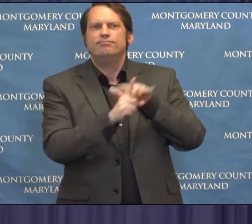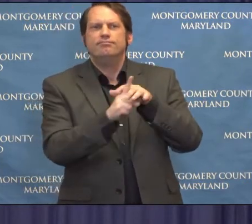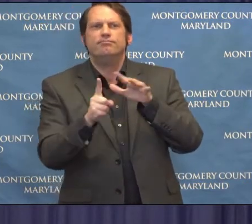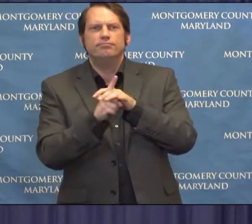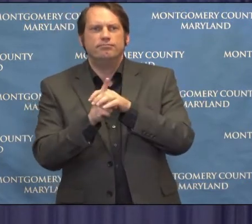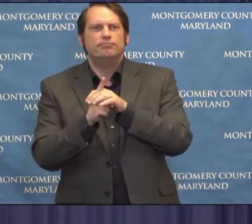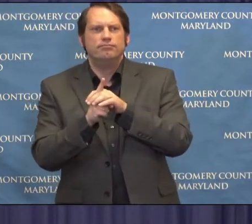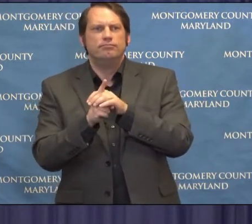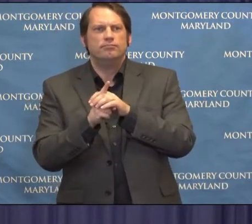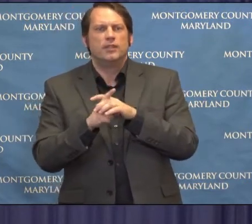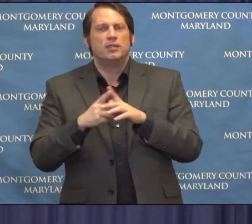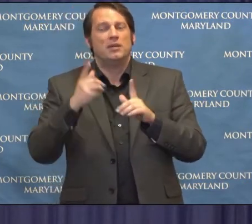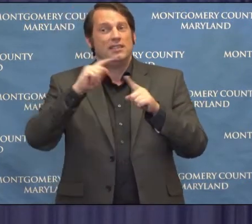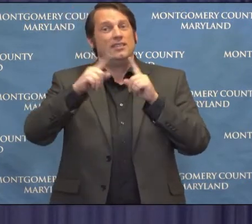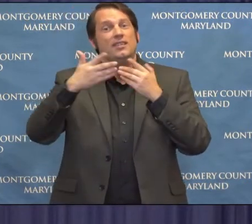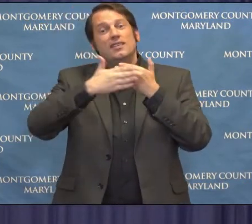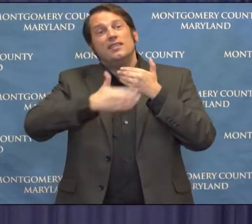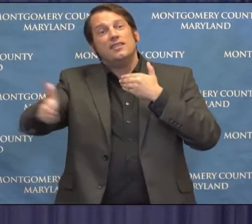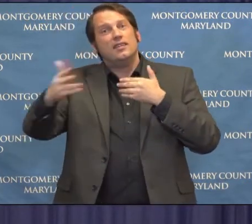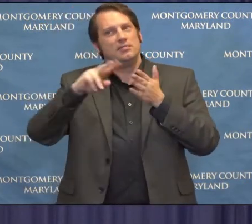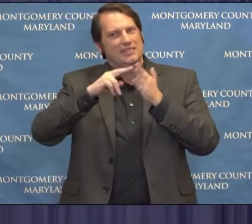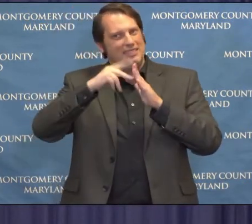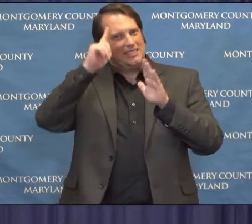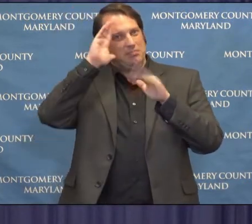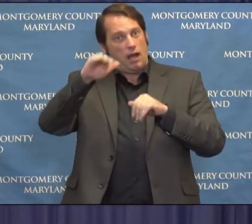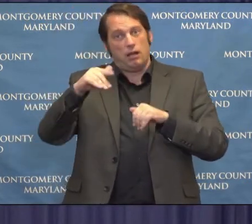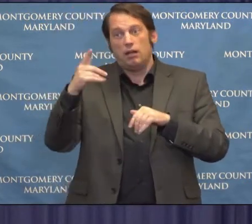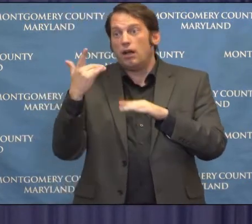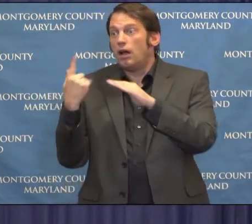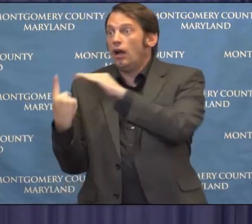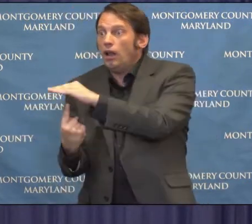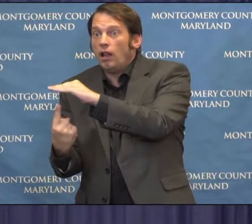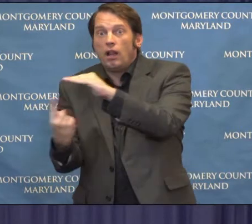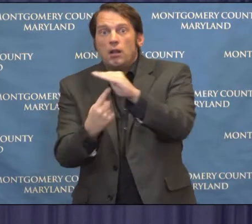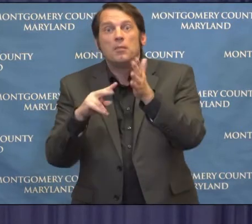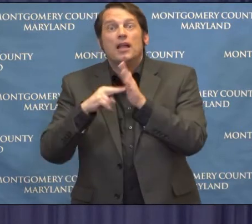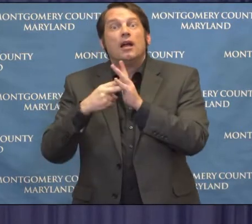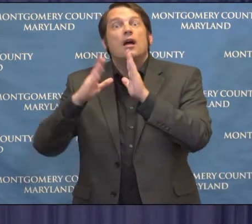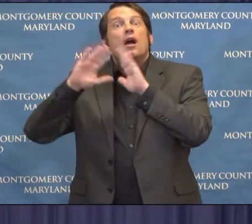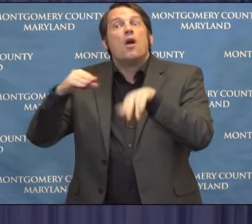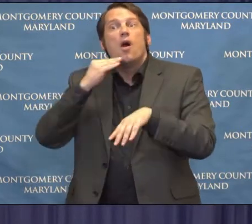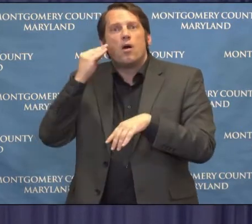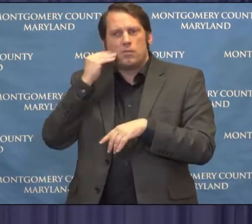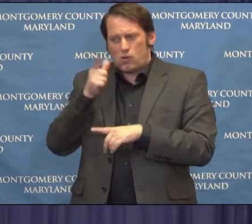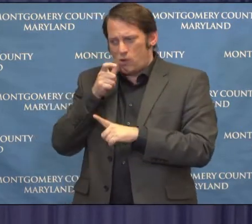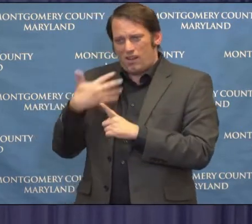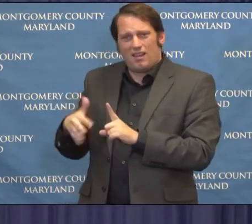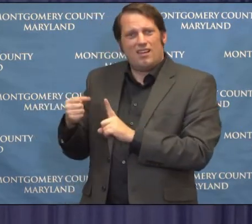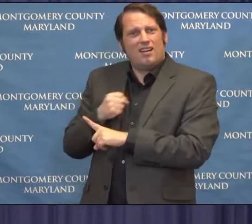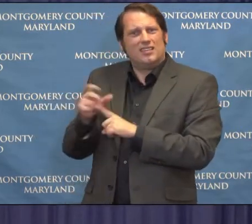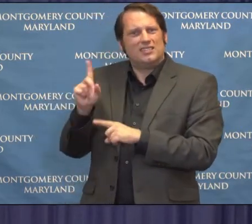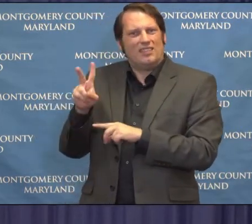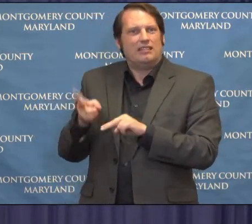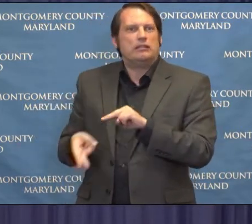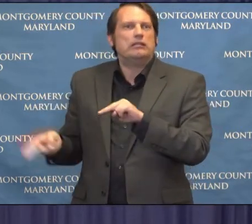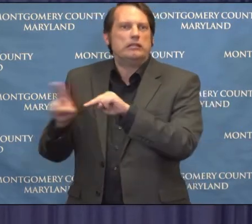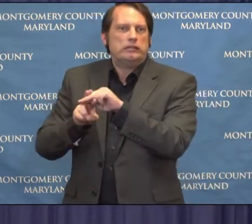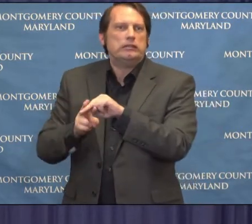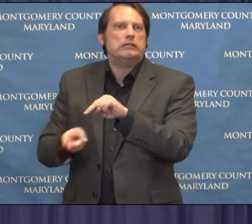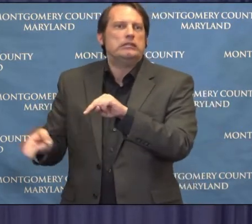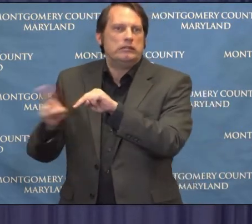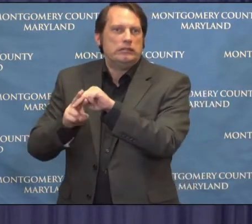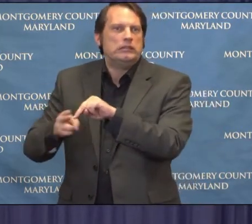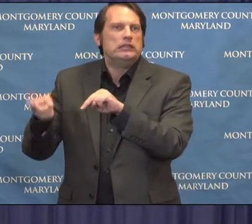We understand that people are at home and things are happening and there's our disputes. We know